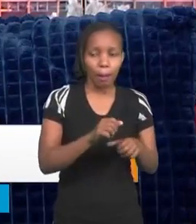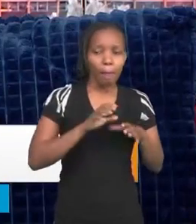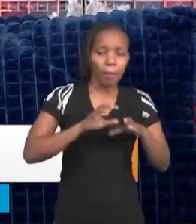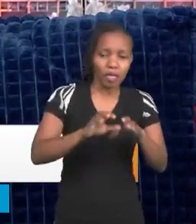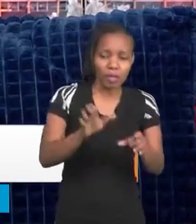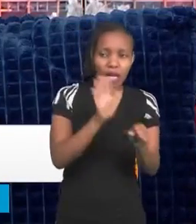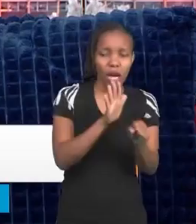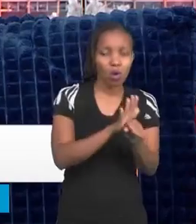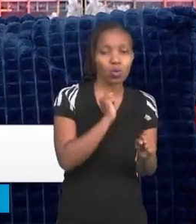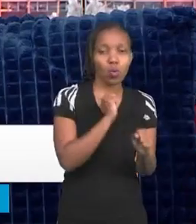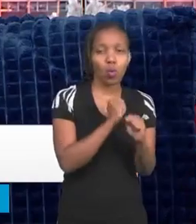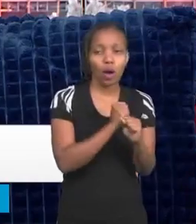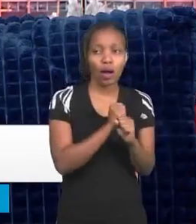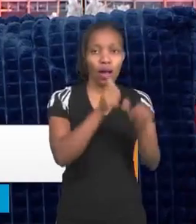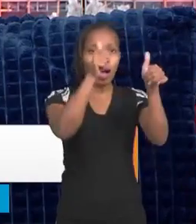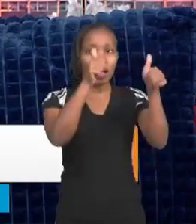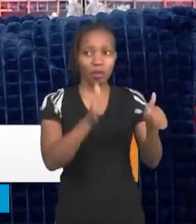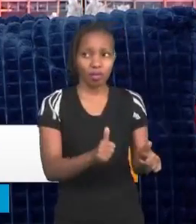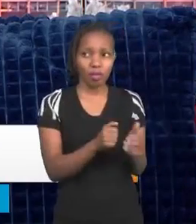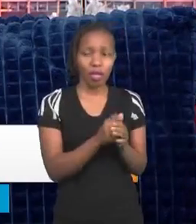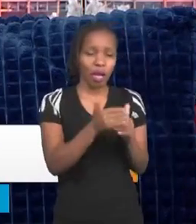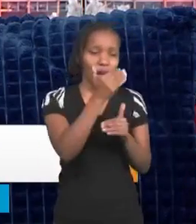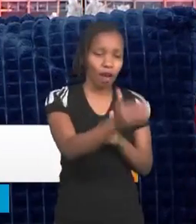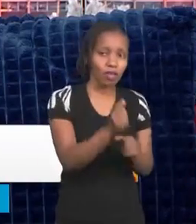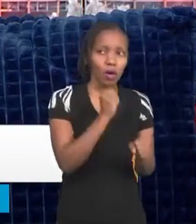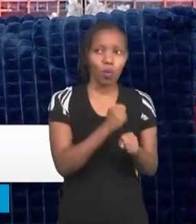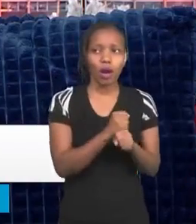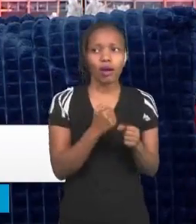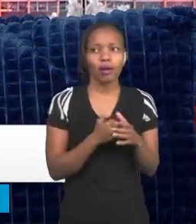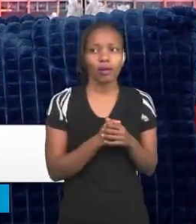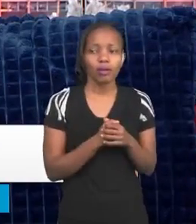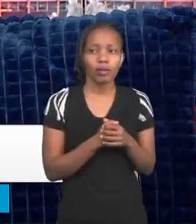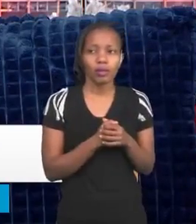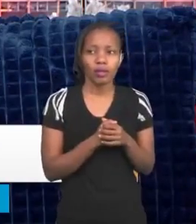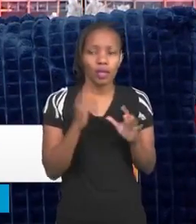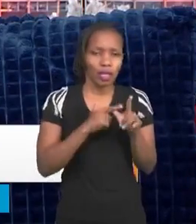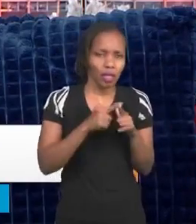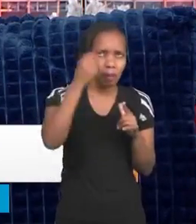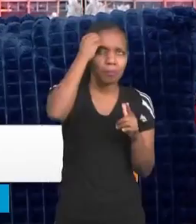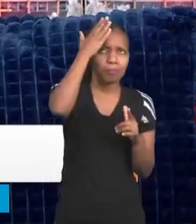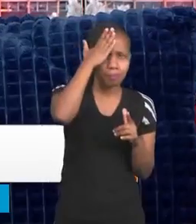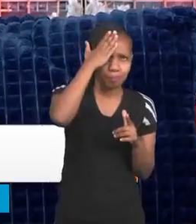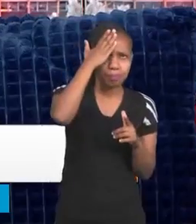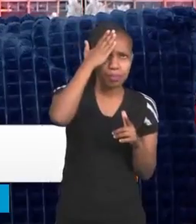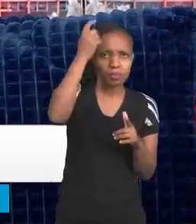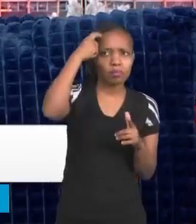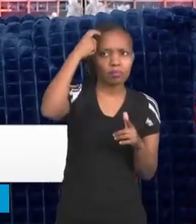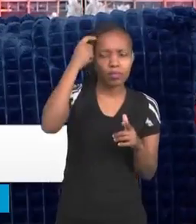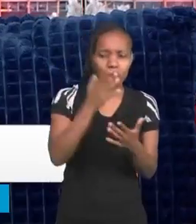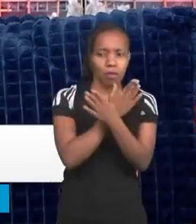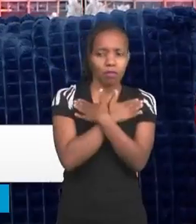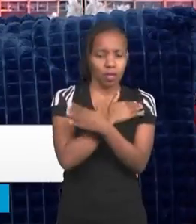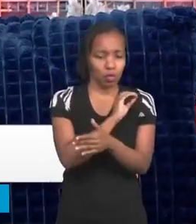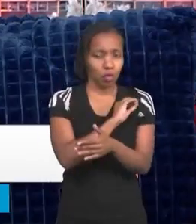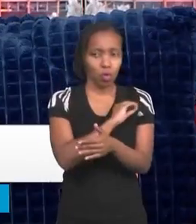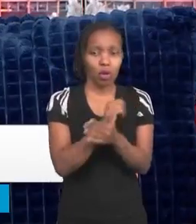also, like you said, the advertisement by Dayakazi. Absolutely. So you see, this is ingrained in your head. Yeah. And sometimes your own peers, you know, when you talk